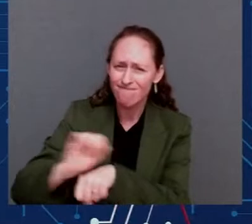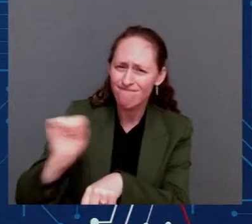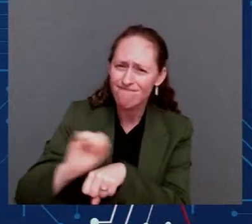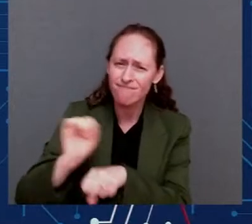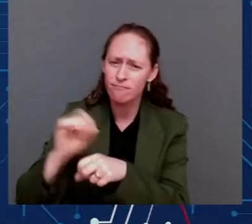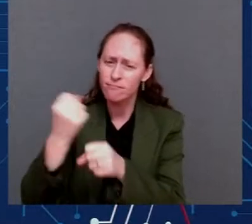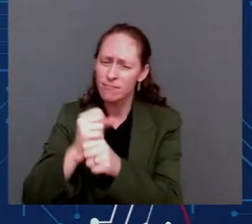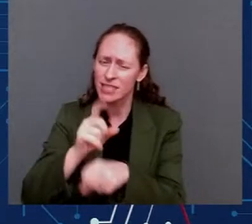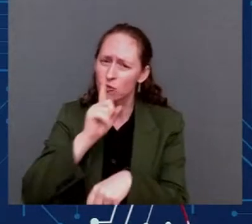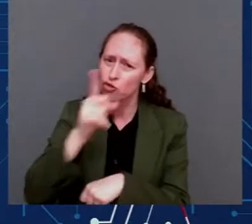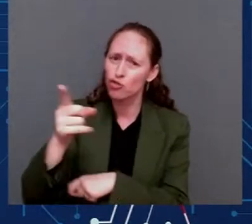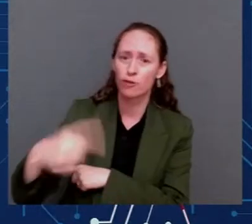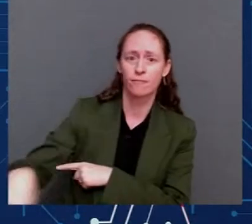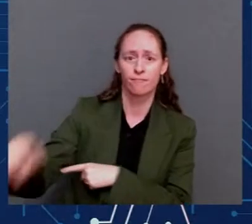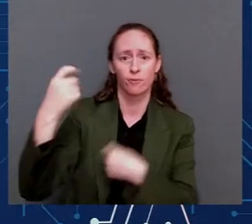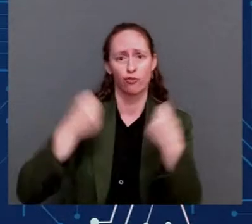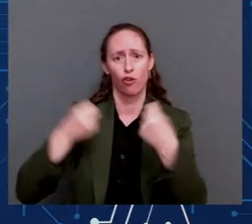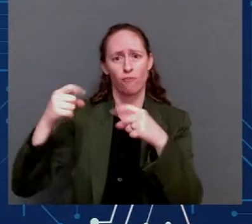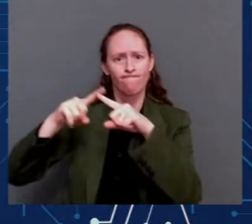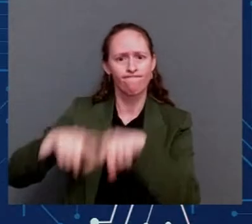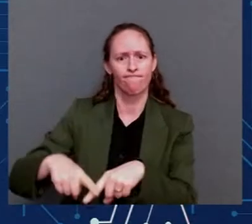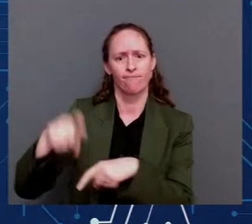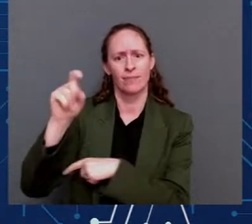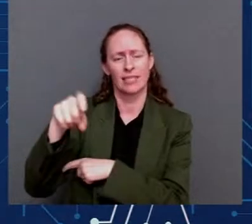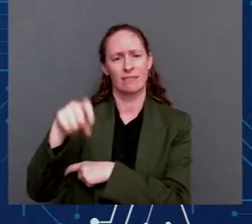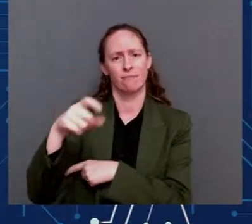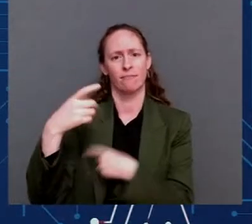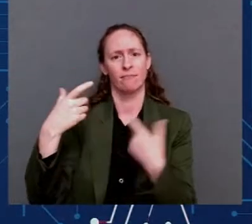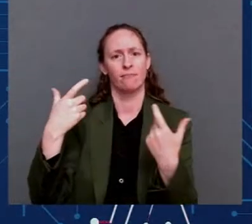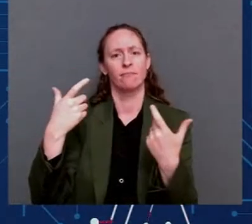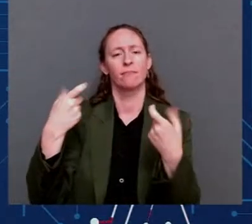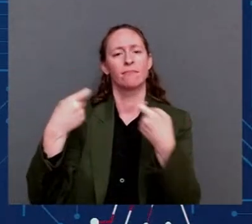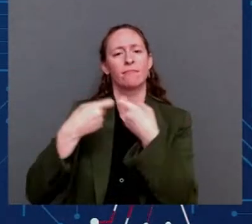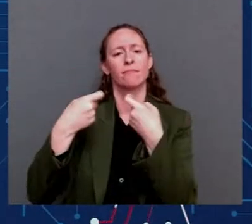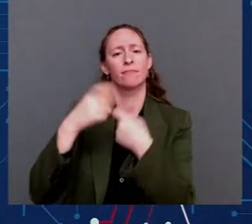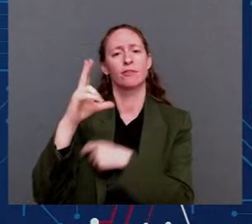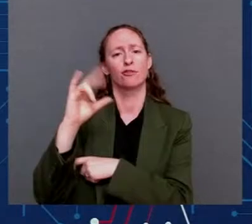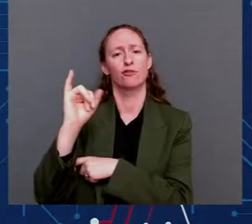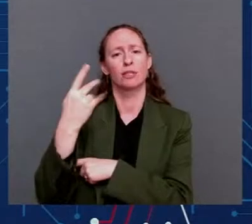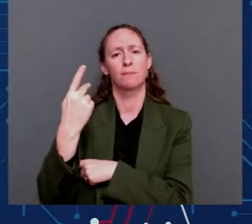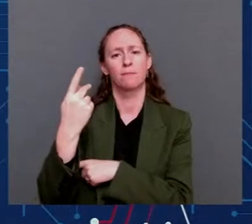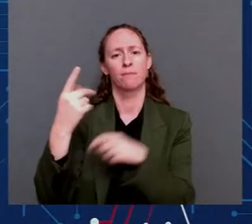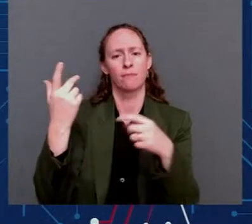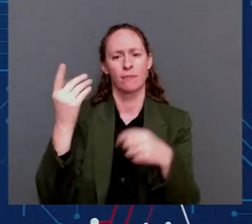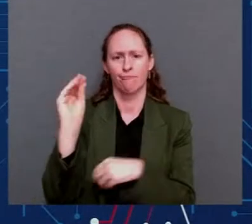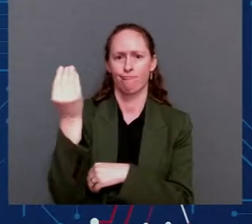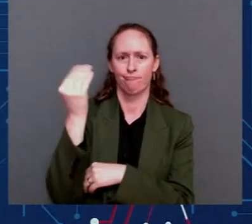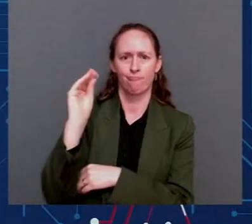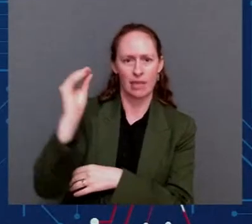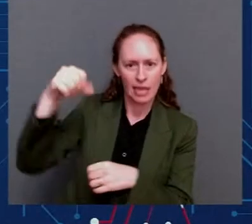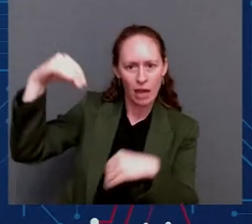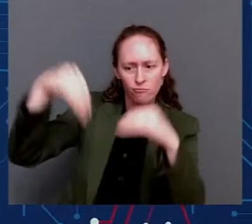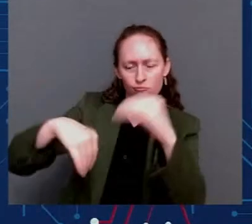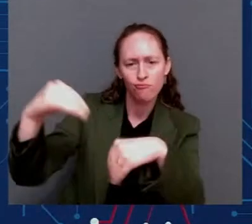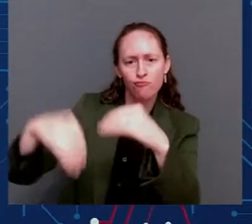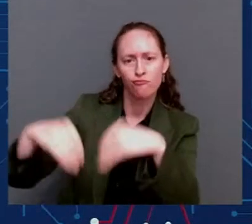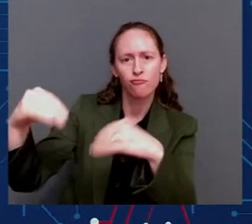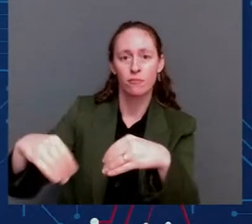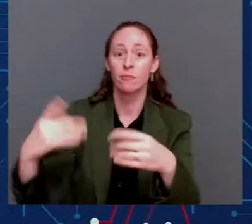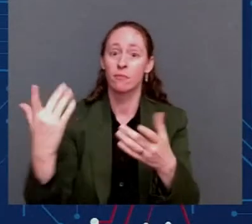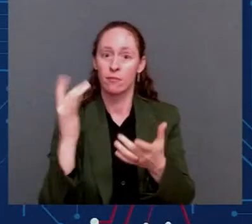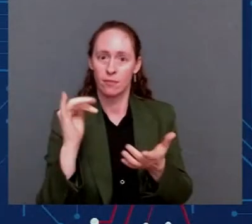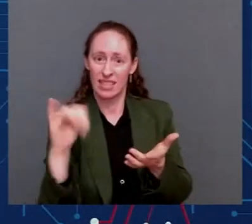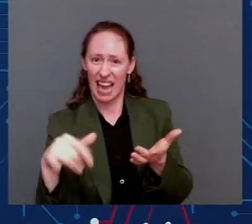our automobiles and are critical to the auto industry. And I'm really honored to be with President Biden, who has shown just incredible leadership on